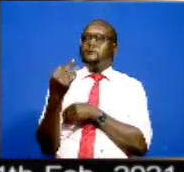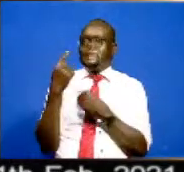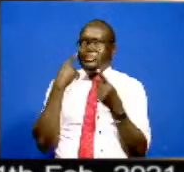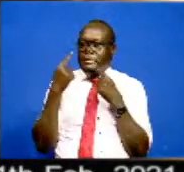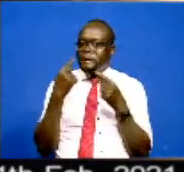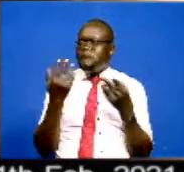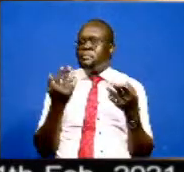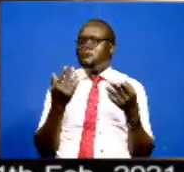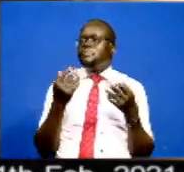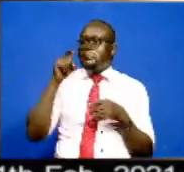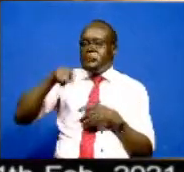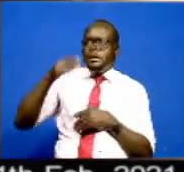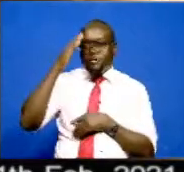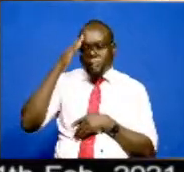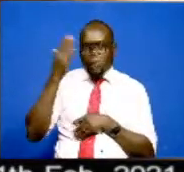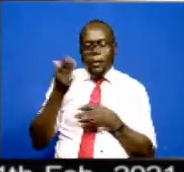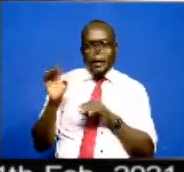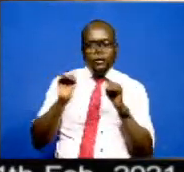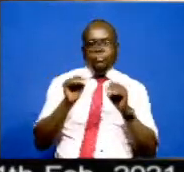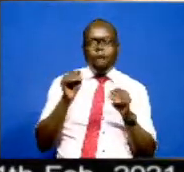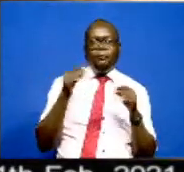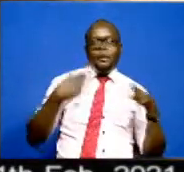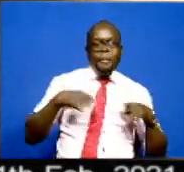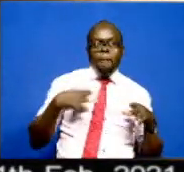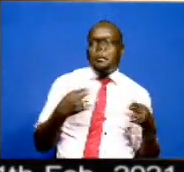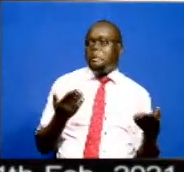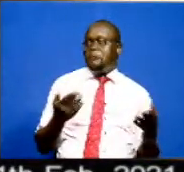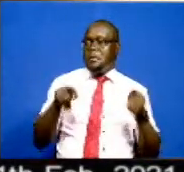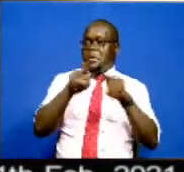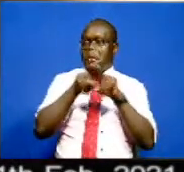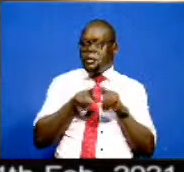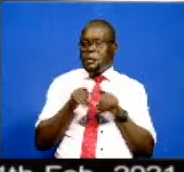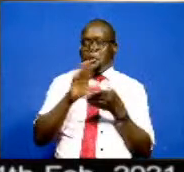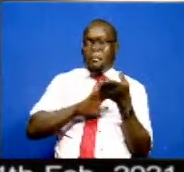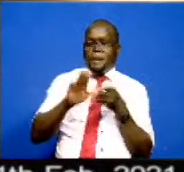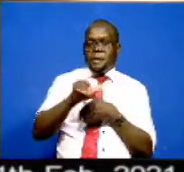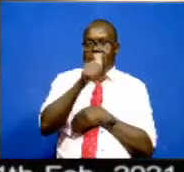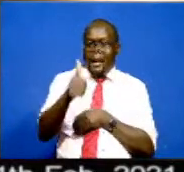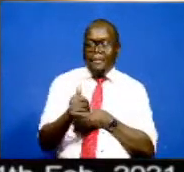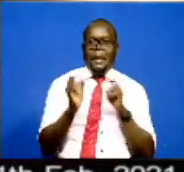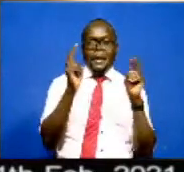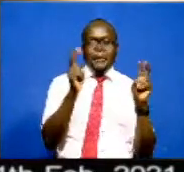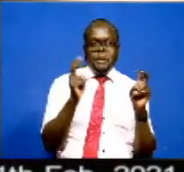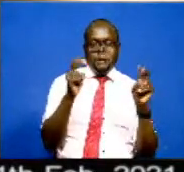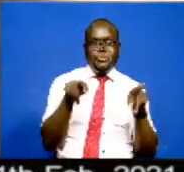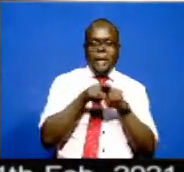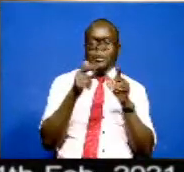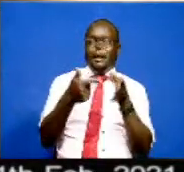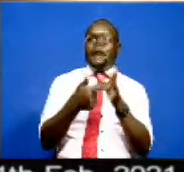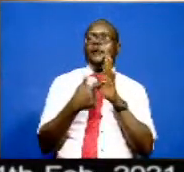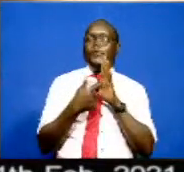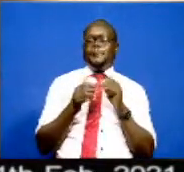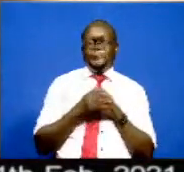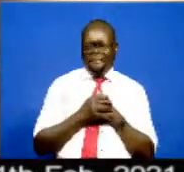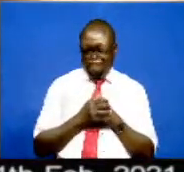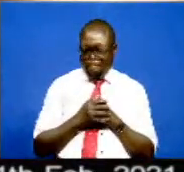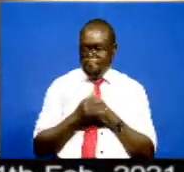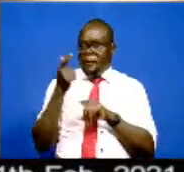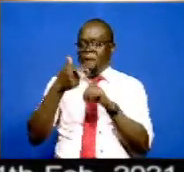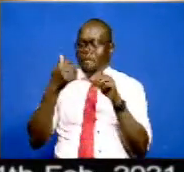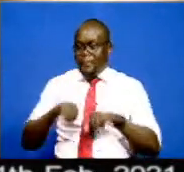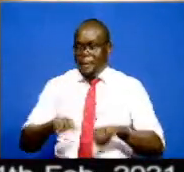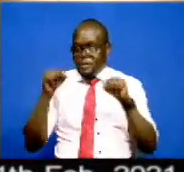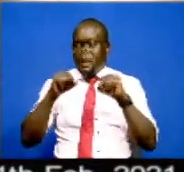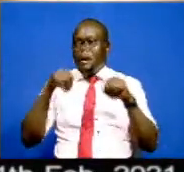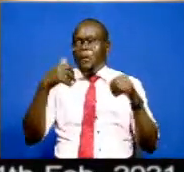you need to know where to move people around, also based on other considerations and requests, either from the chairs